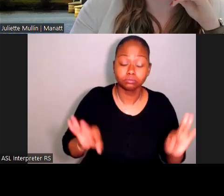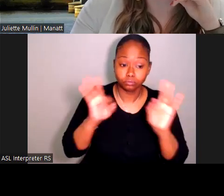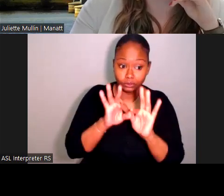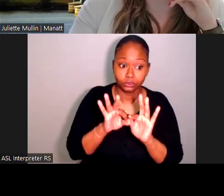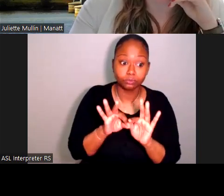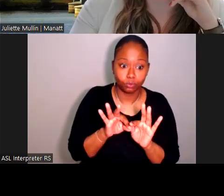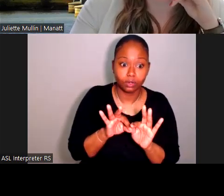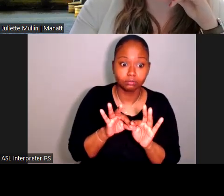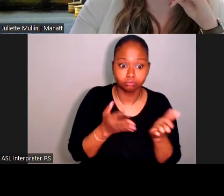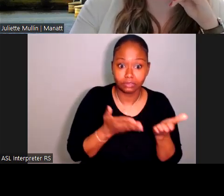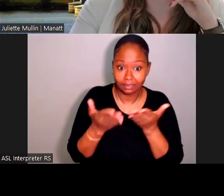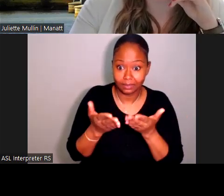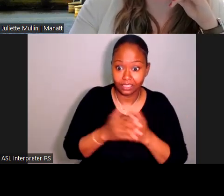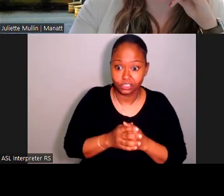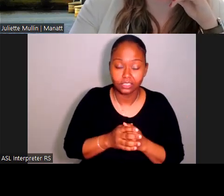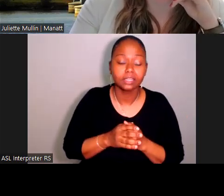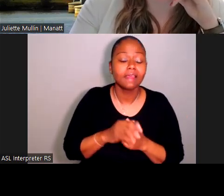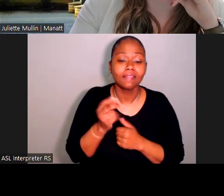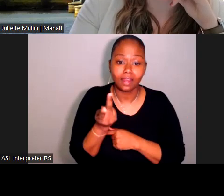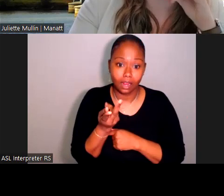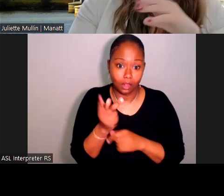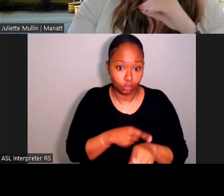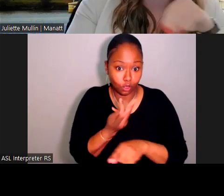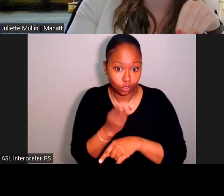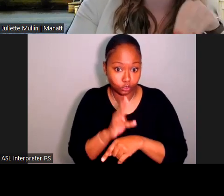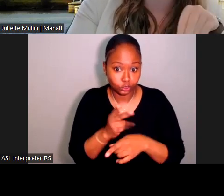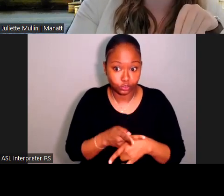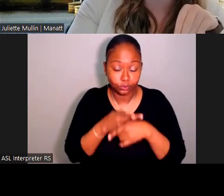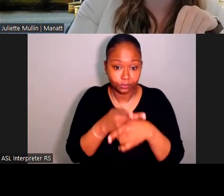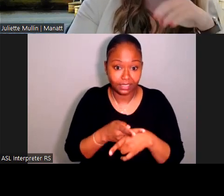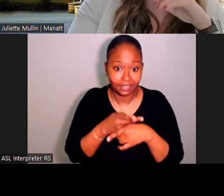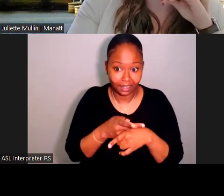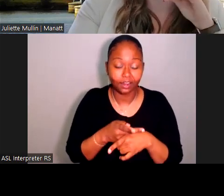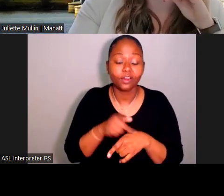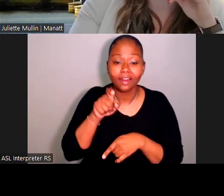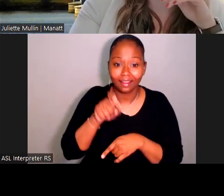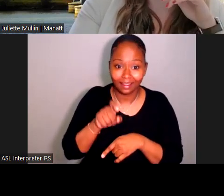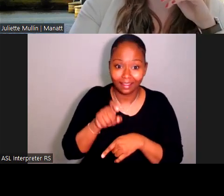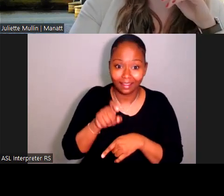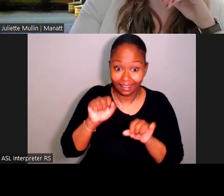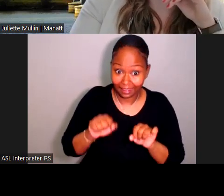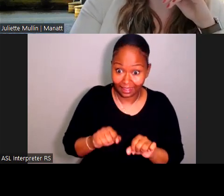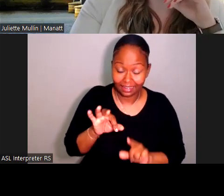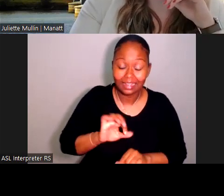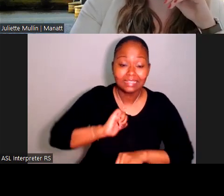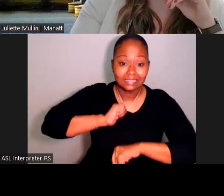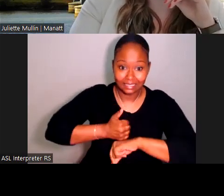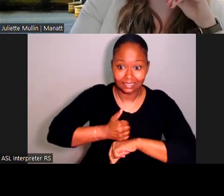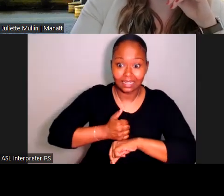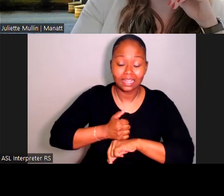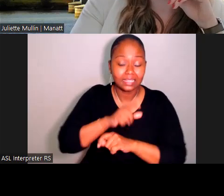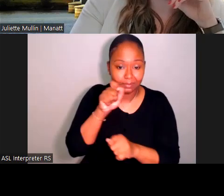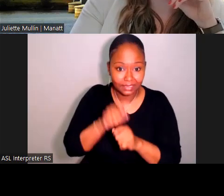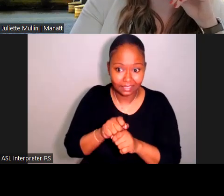emergency, the work group recommends that a long-term care facility resident can designate any individual as a resident designated visitor who has access